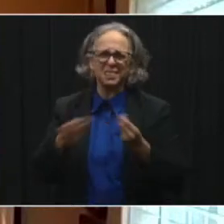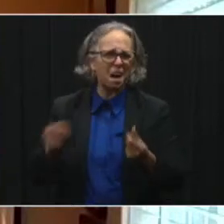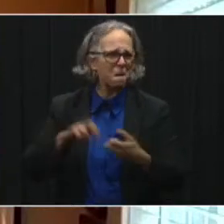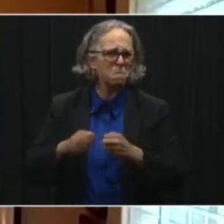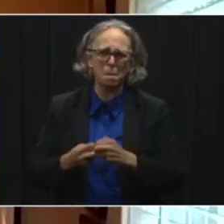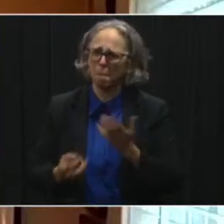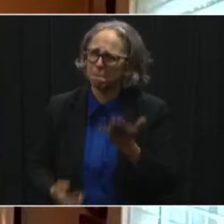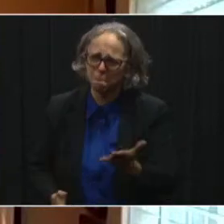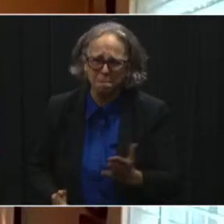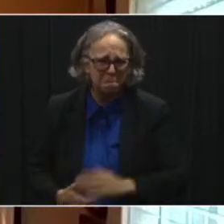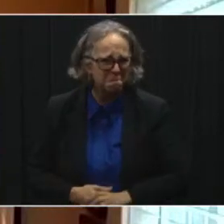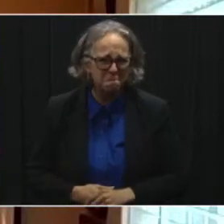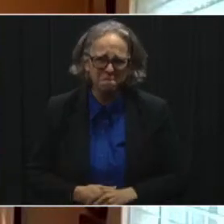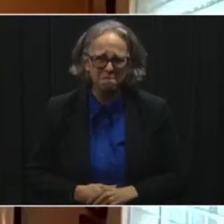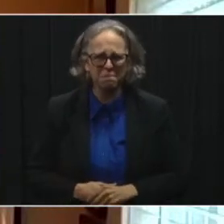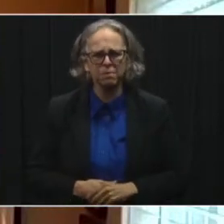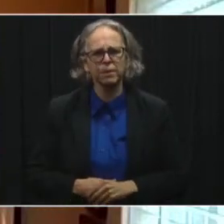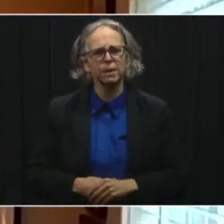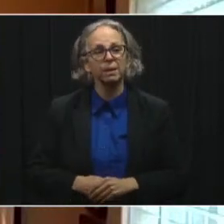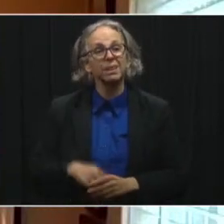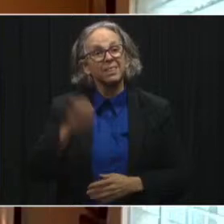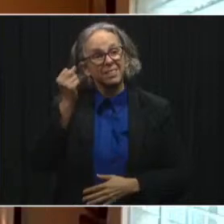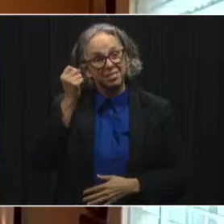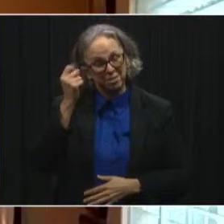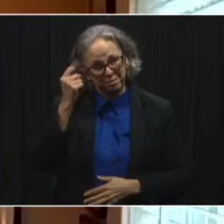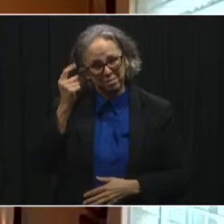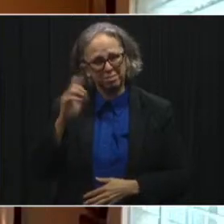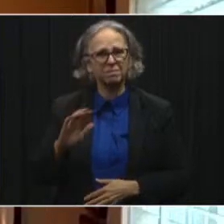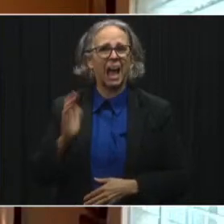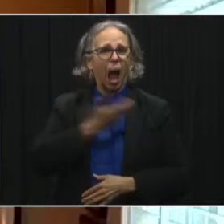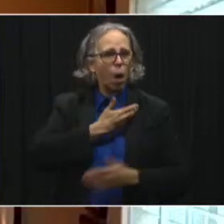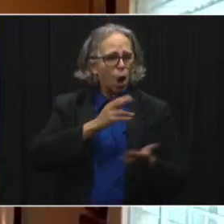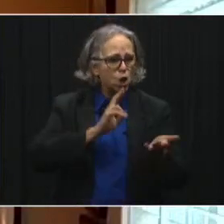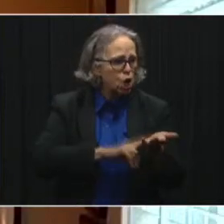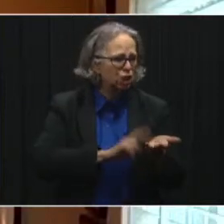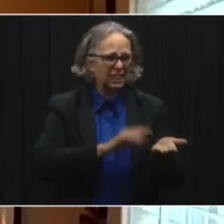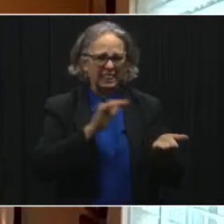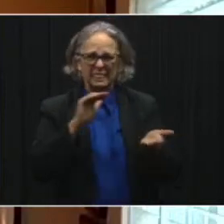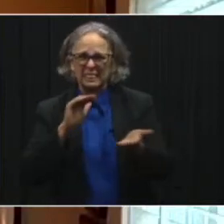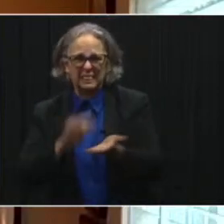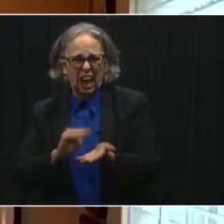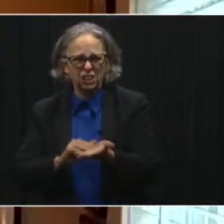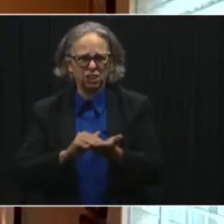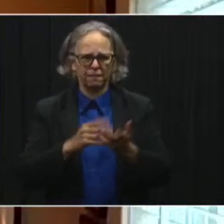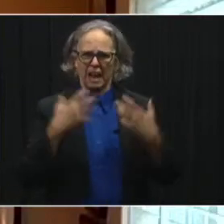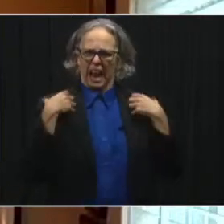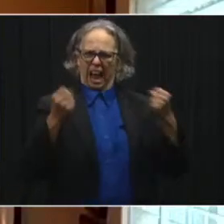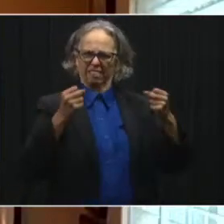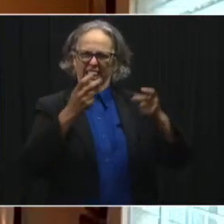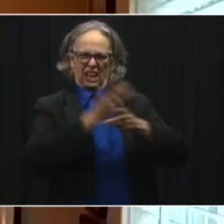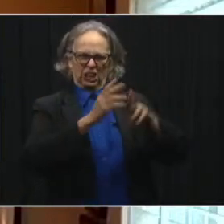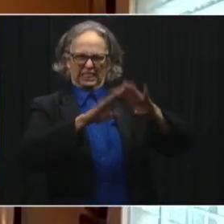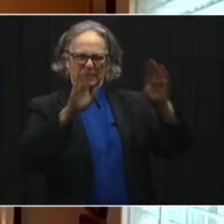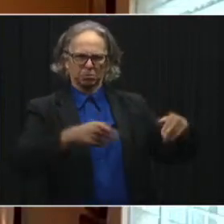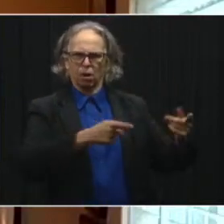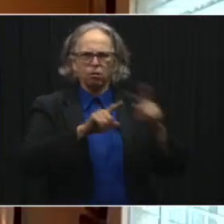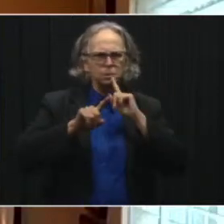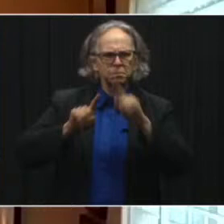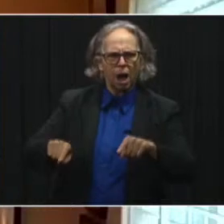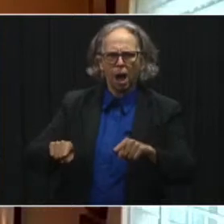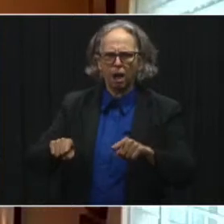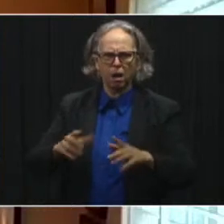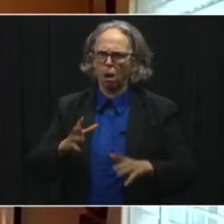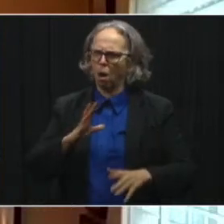healthcare providers has been remarkable. Our healthcare systems has been remarkable. You know, through our zone structure and through